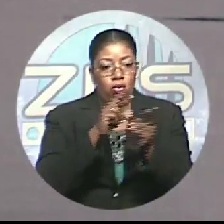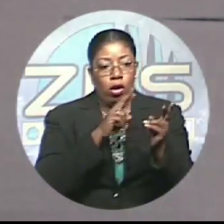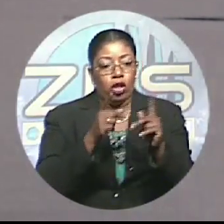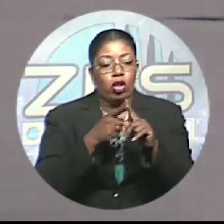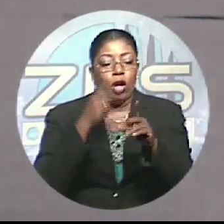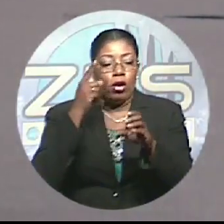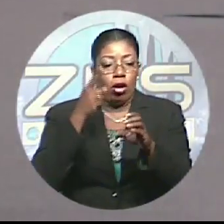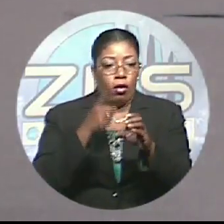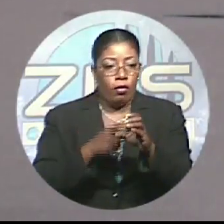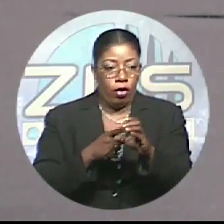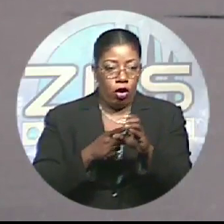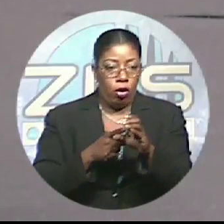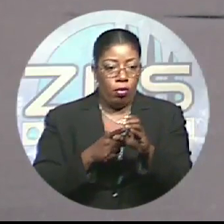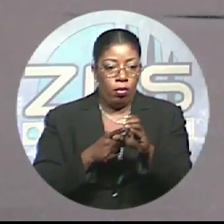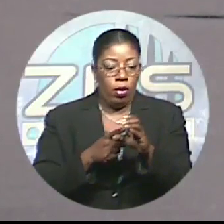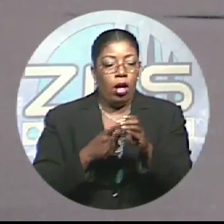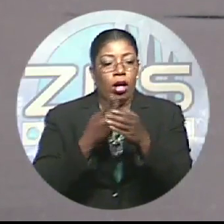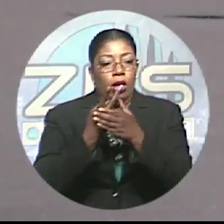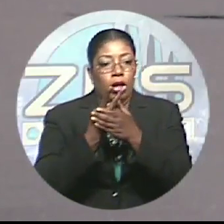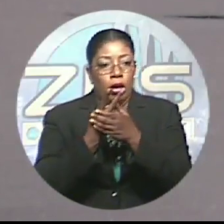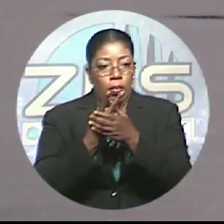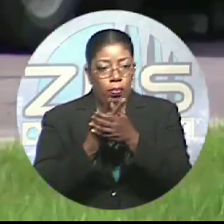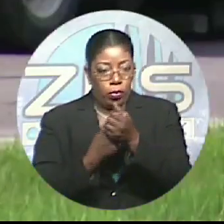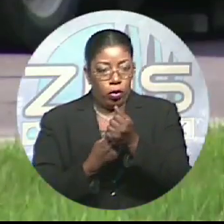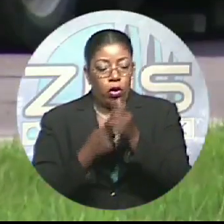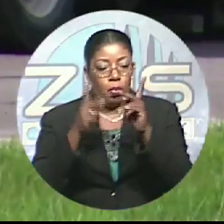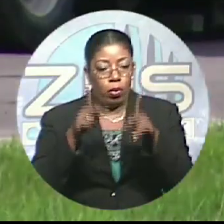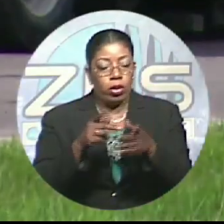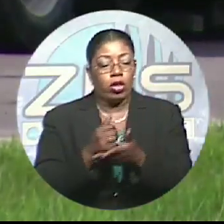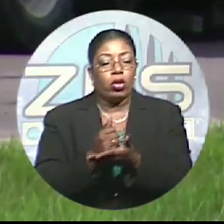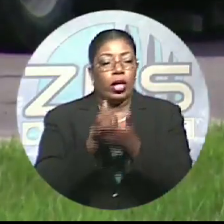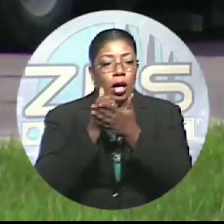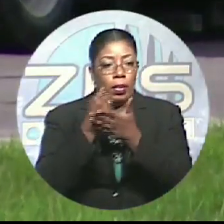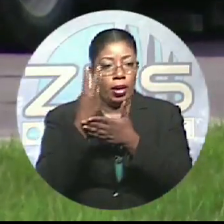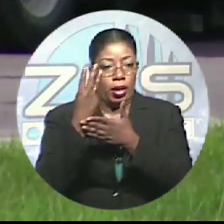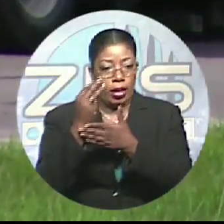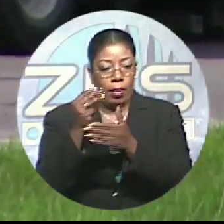to confirm the identity of the pair assisting them right now in this investigation.